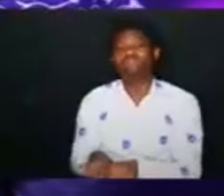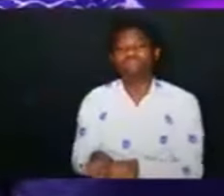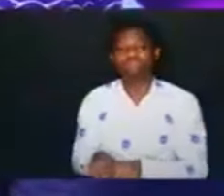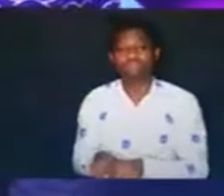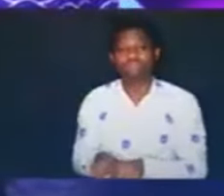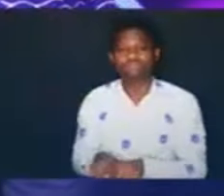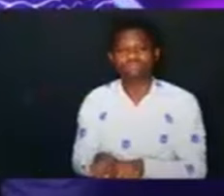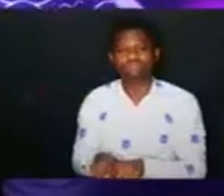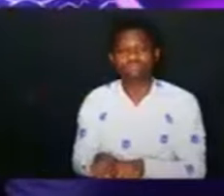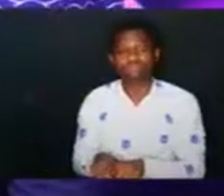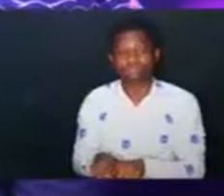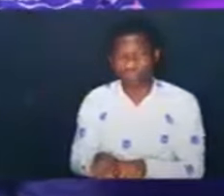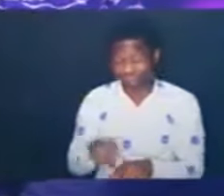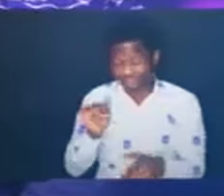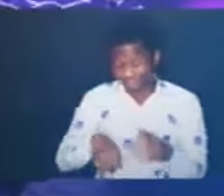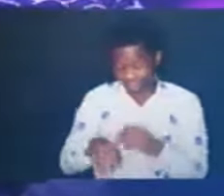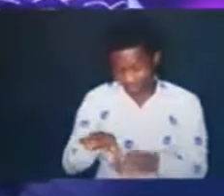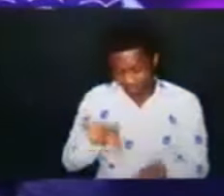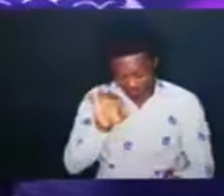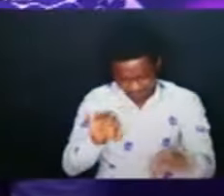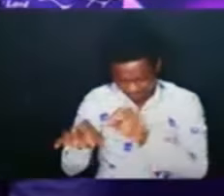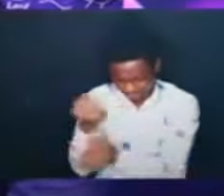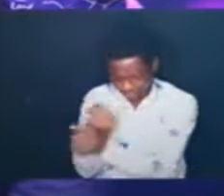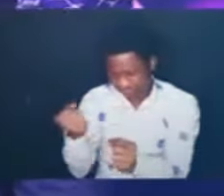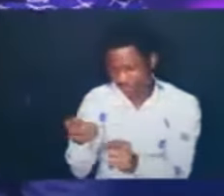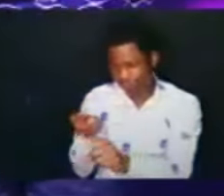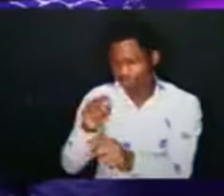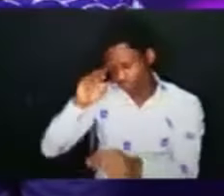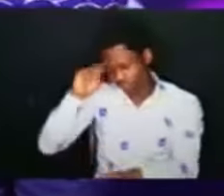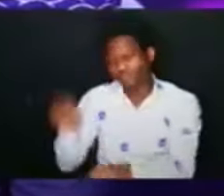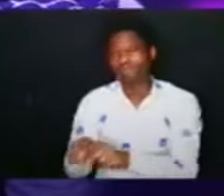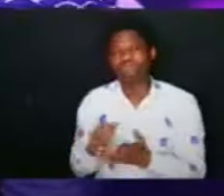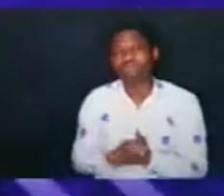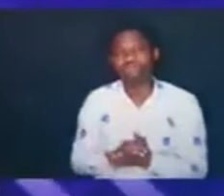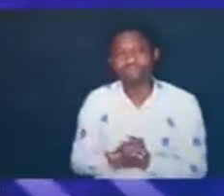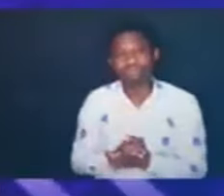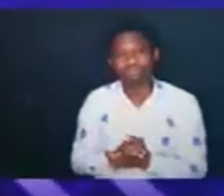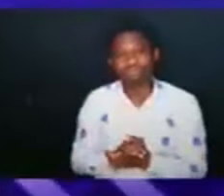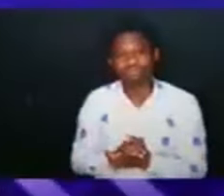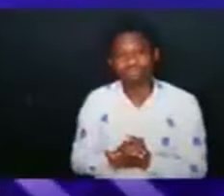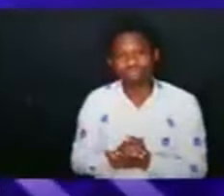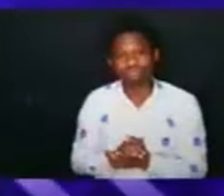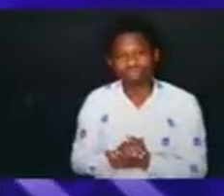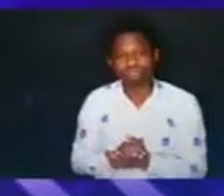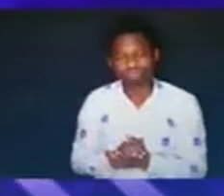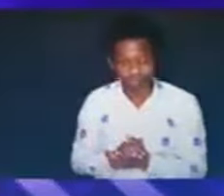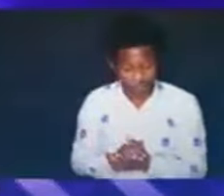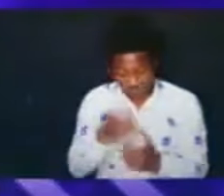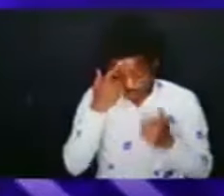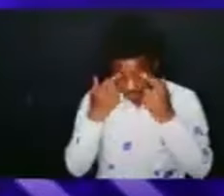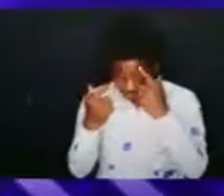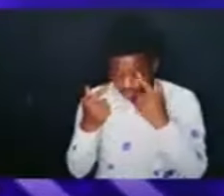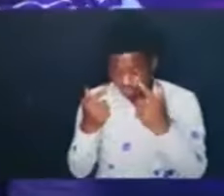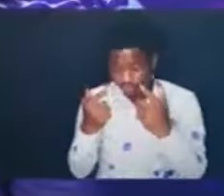etifi de oyi no firi ni nuenu mu mpam. So by his blessing, he has made him the prince of